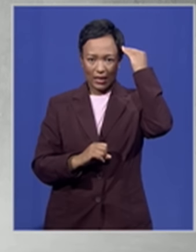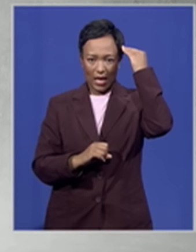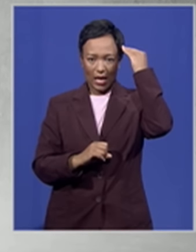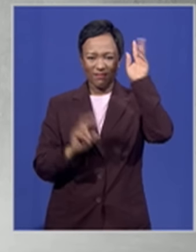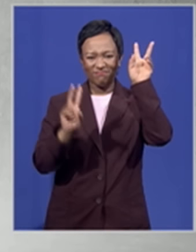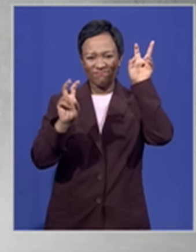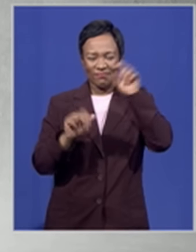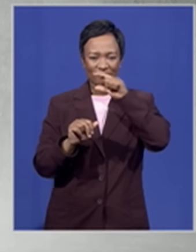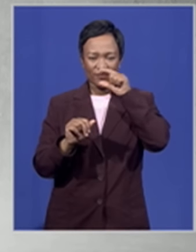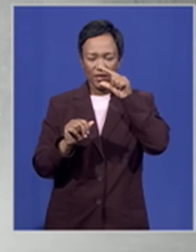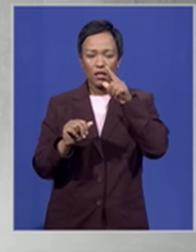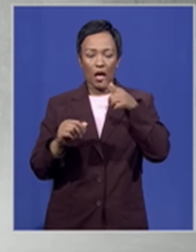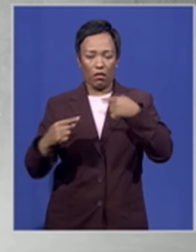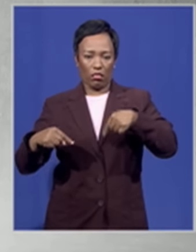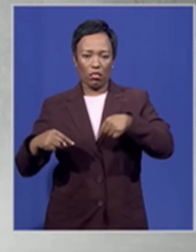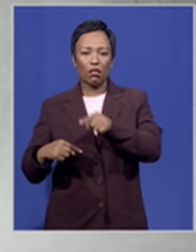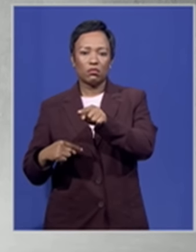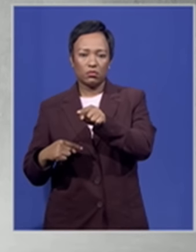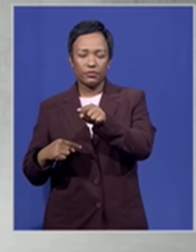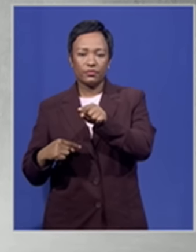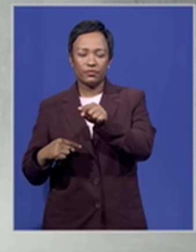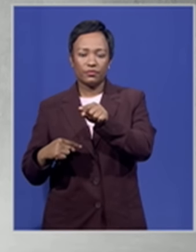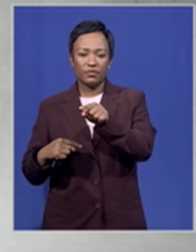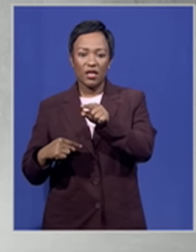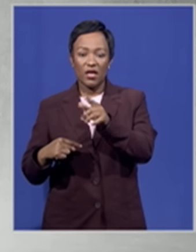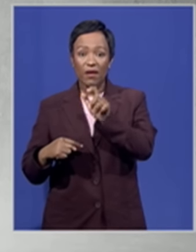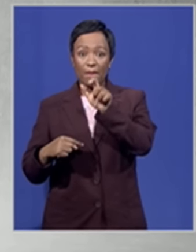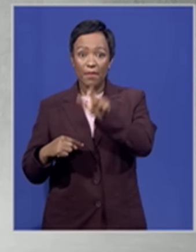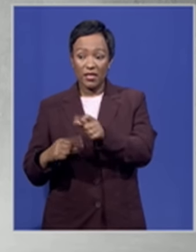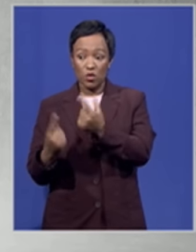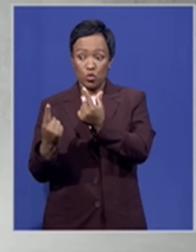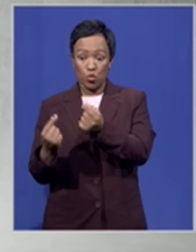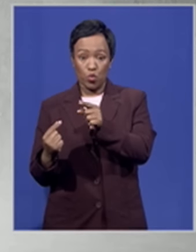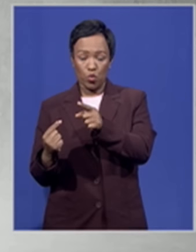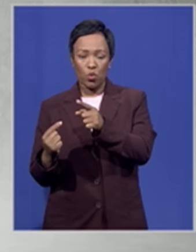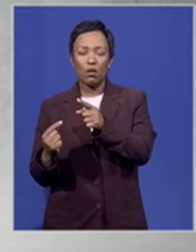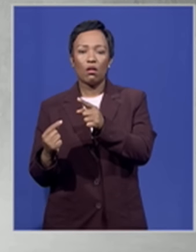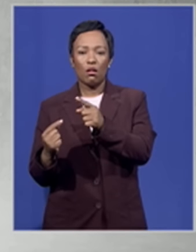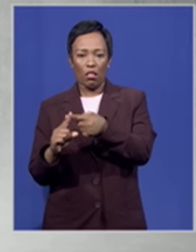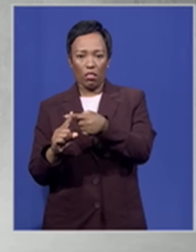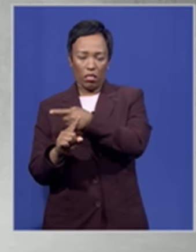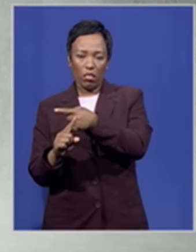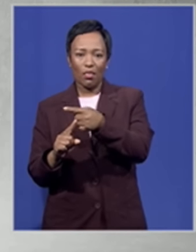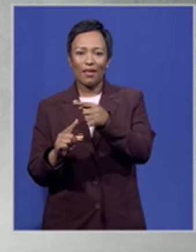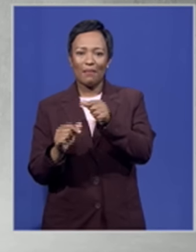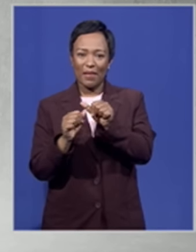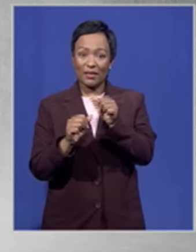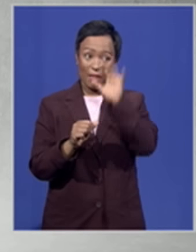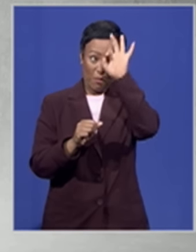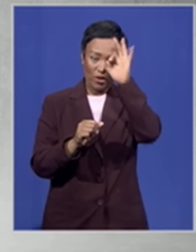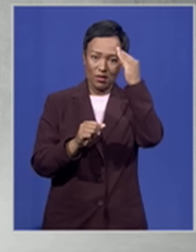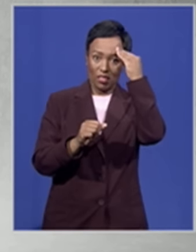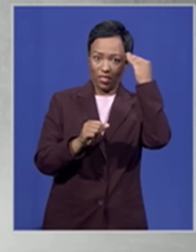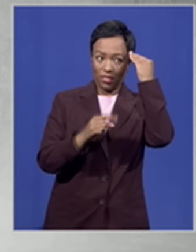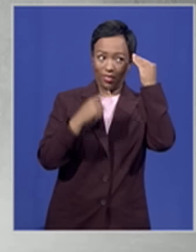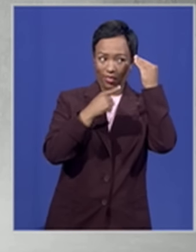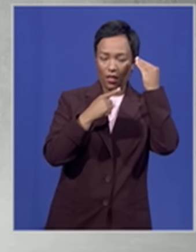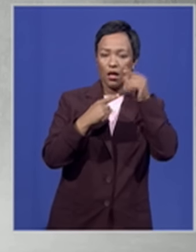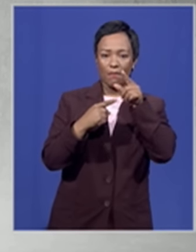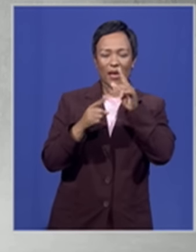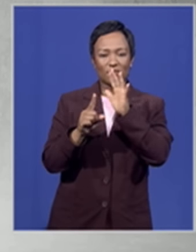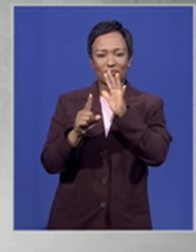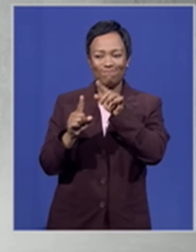tong jwale ke nana ba motho ka fumana ngantsa etsa taba tsena a ka nello ka matereta tsela e nngwe e le gore re